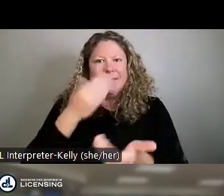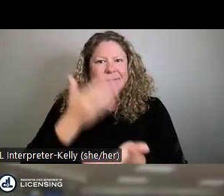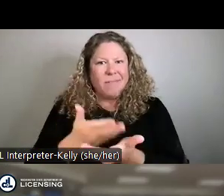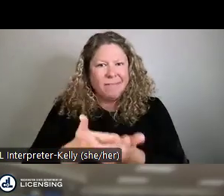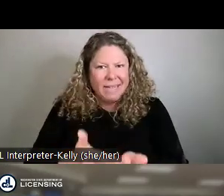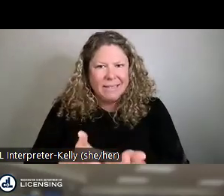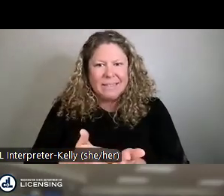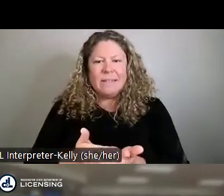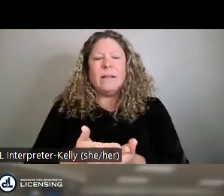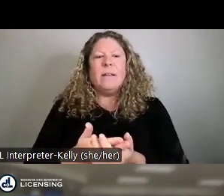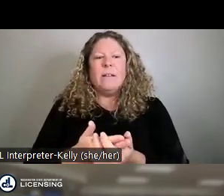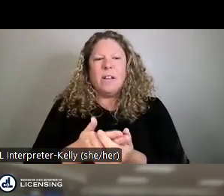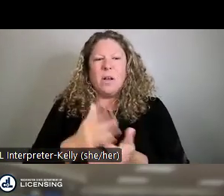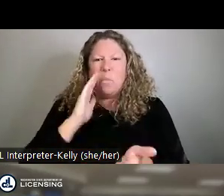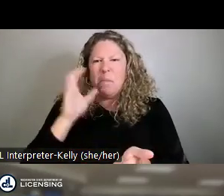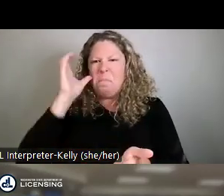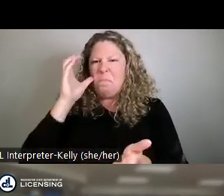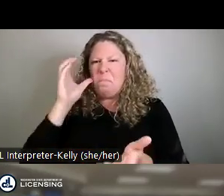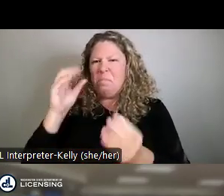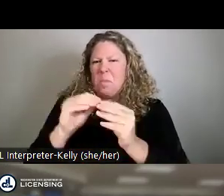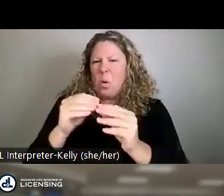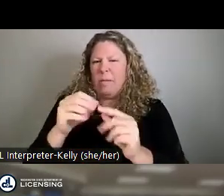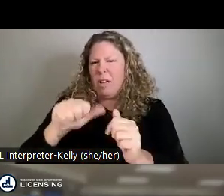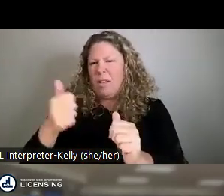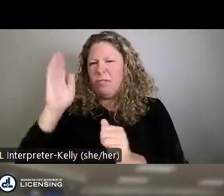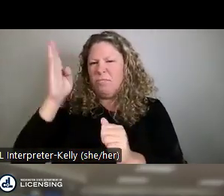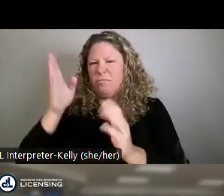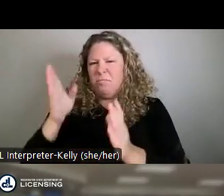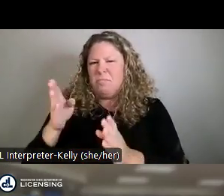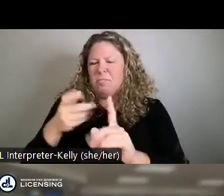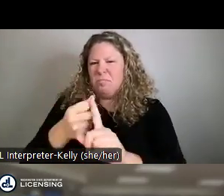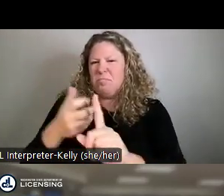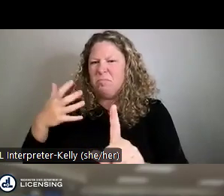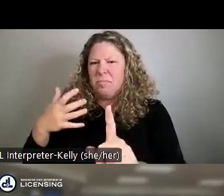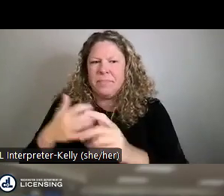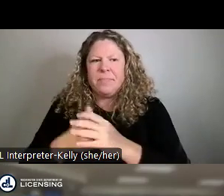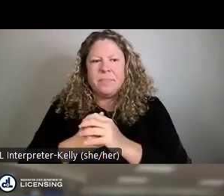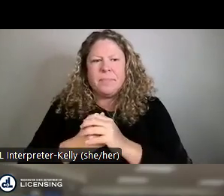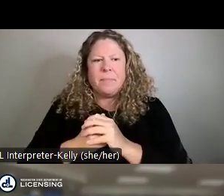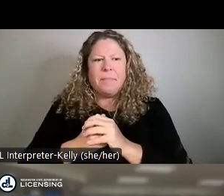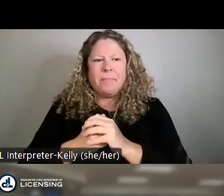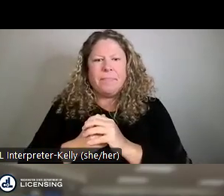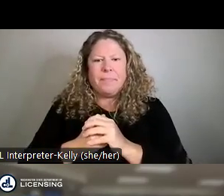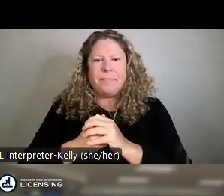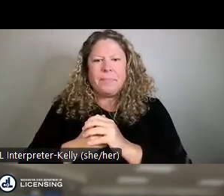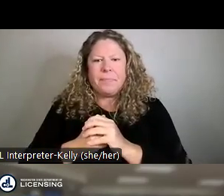bit more about this from one of our teammates on how we approached our research for this later in the presentation.